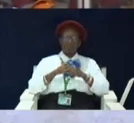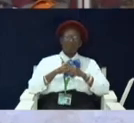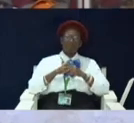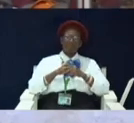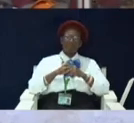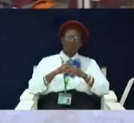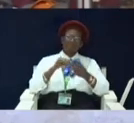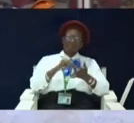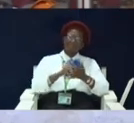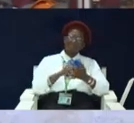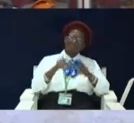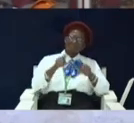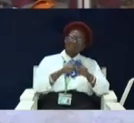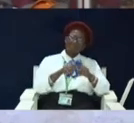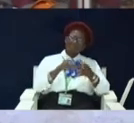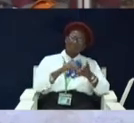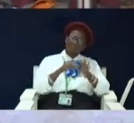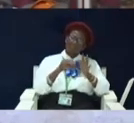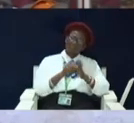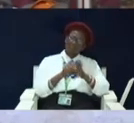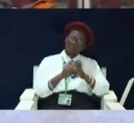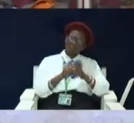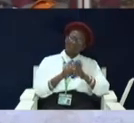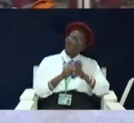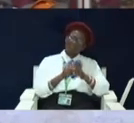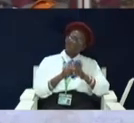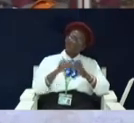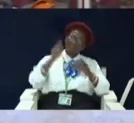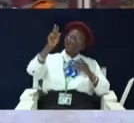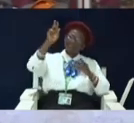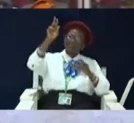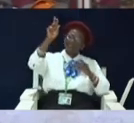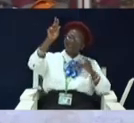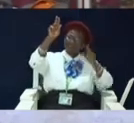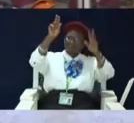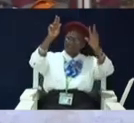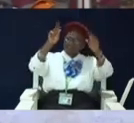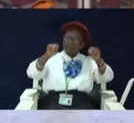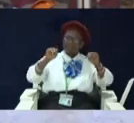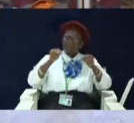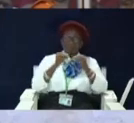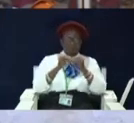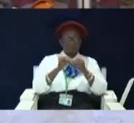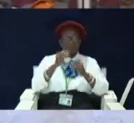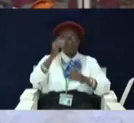It also means no more sickness until it is time to go home.